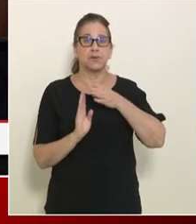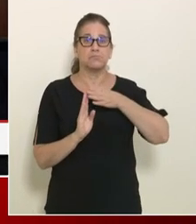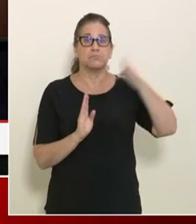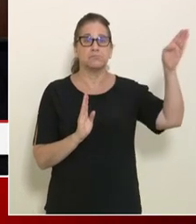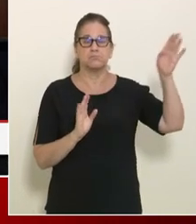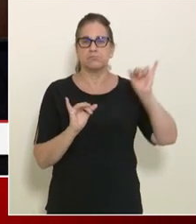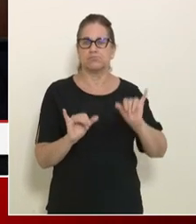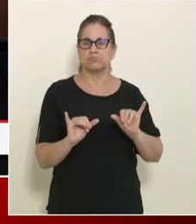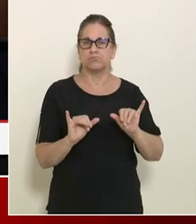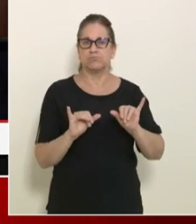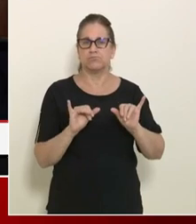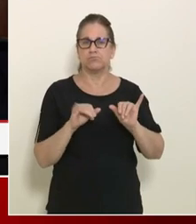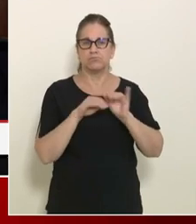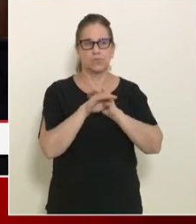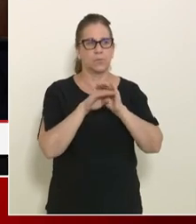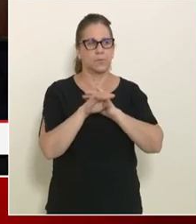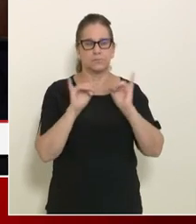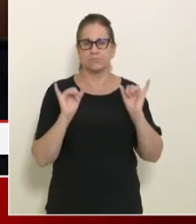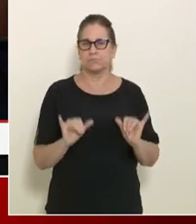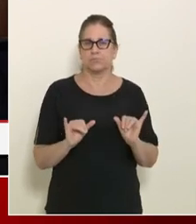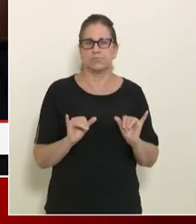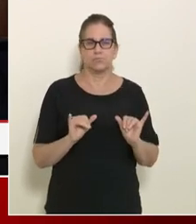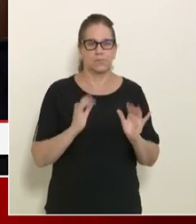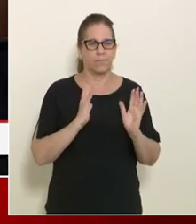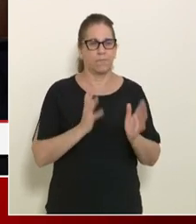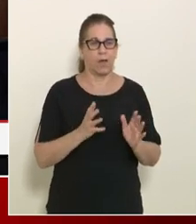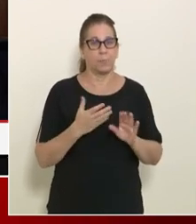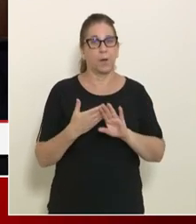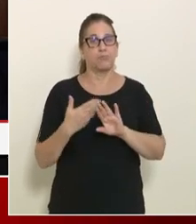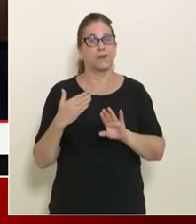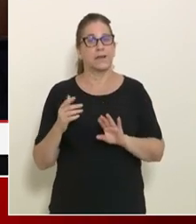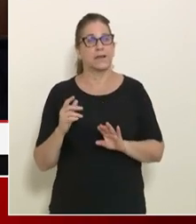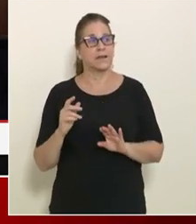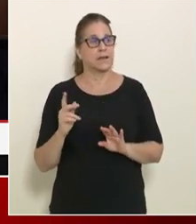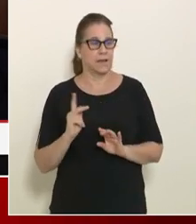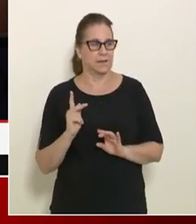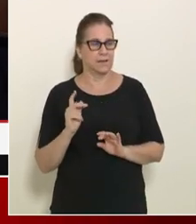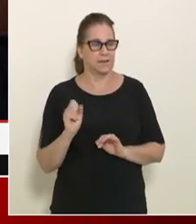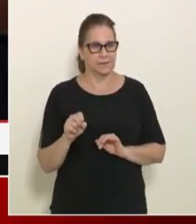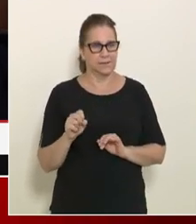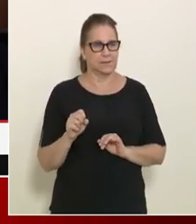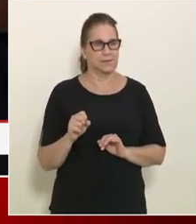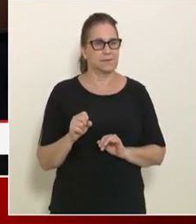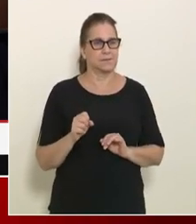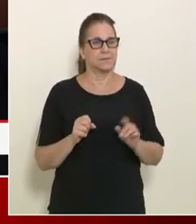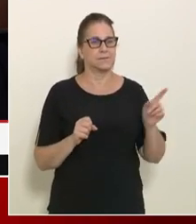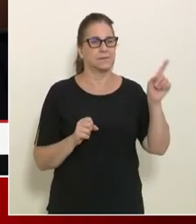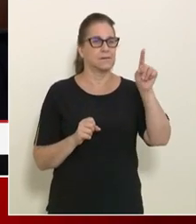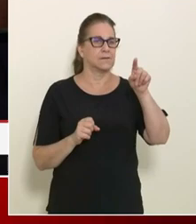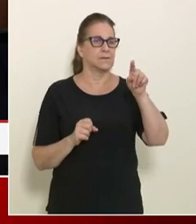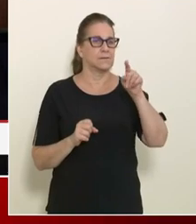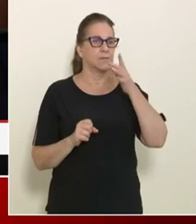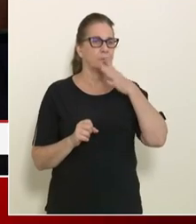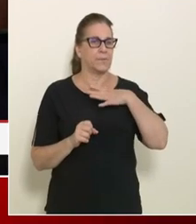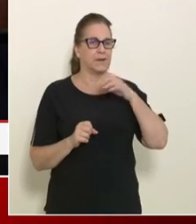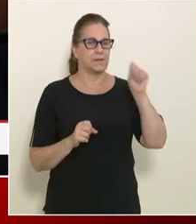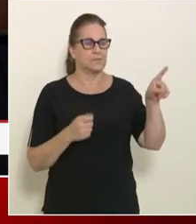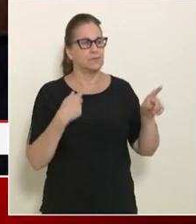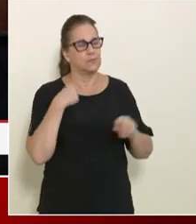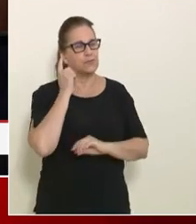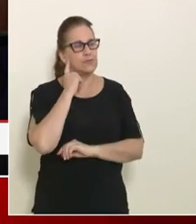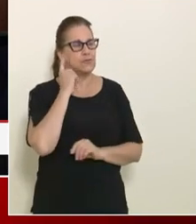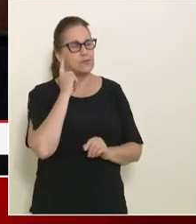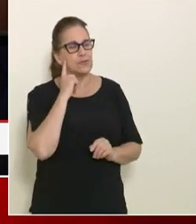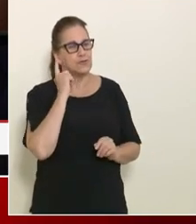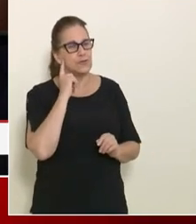level? That's across the city, yeah. That's the aggregate number. And, I've heard from some elementary schools, specifically that computers